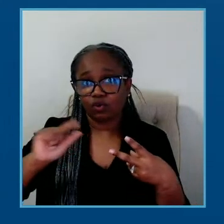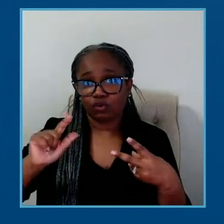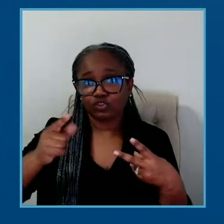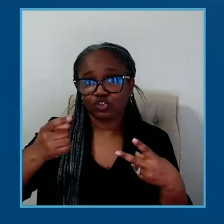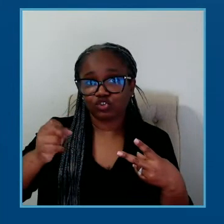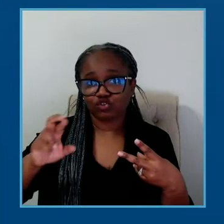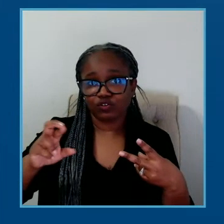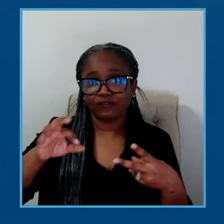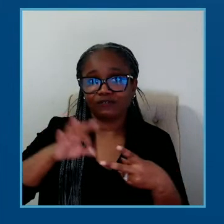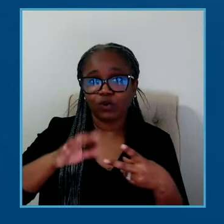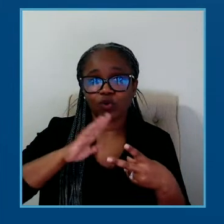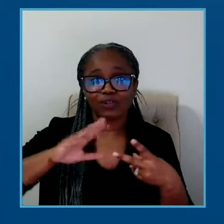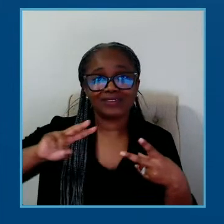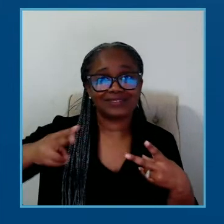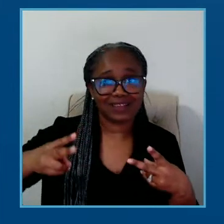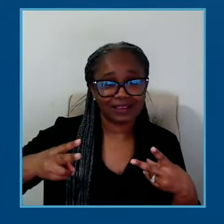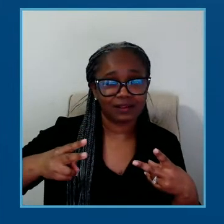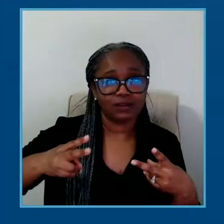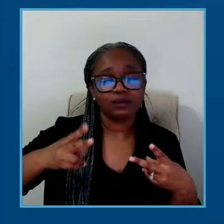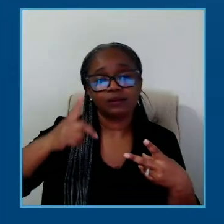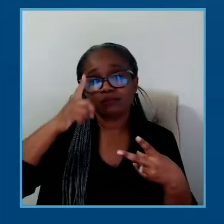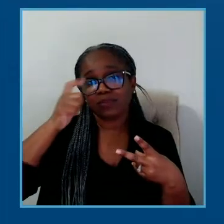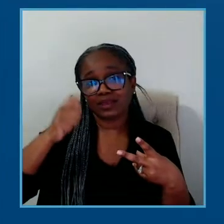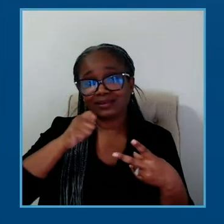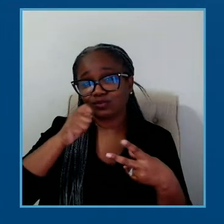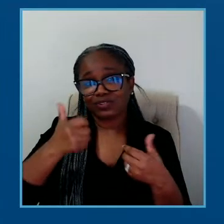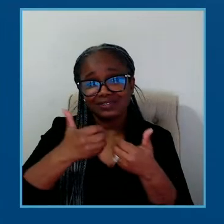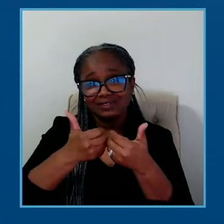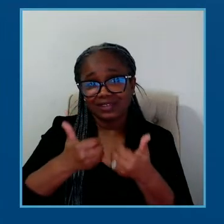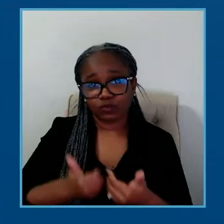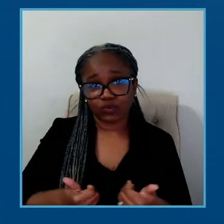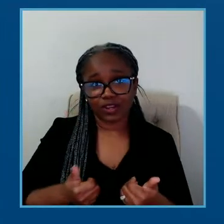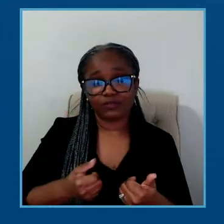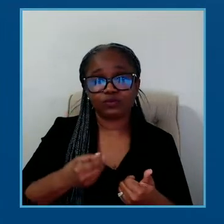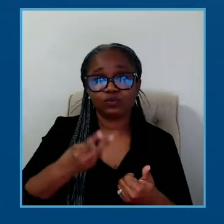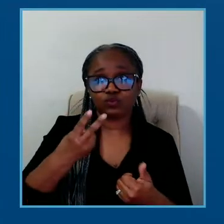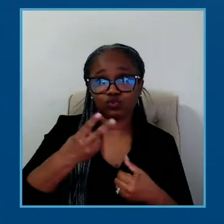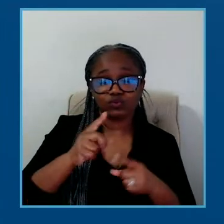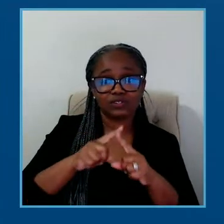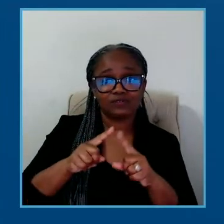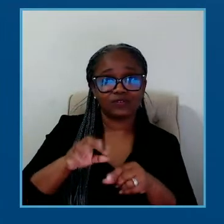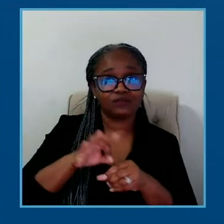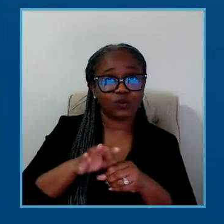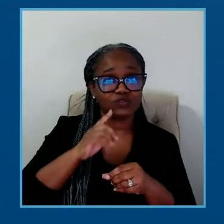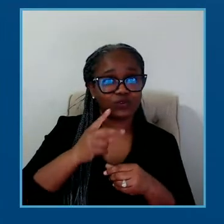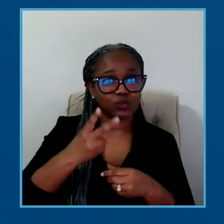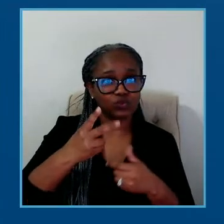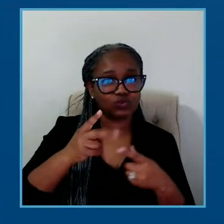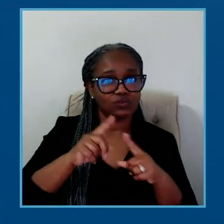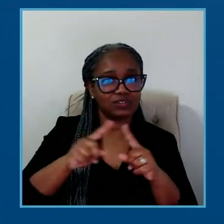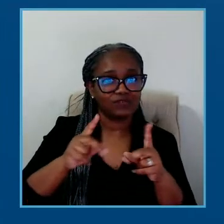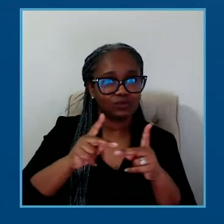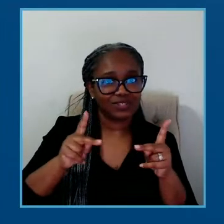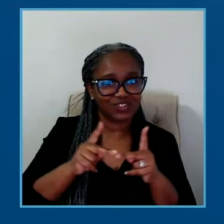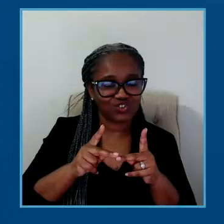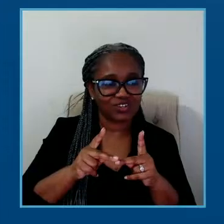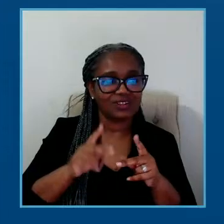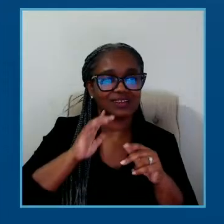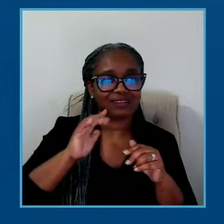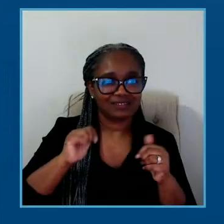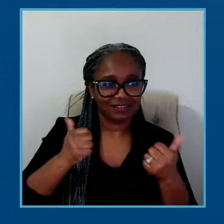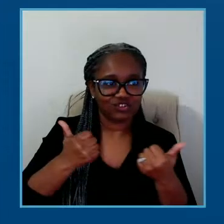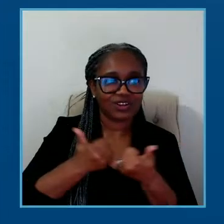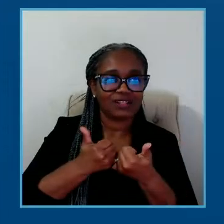Whereas as a result of not separating these 2 votes for 2 different positions, the challenger has demonstrated that the 2 men on the